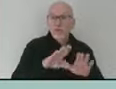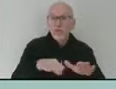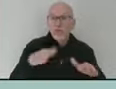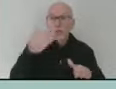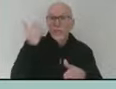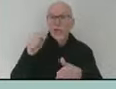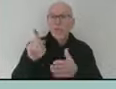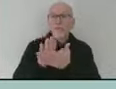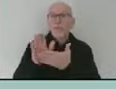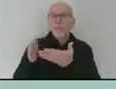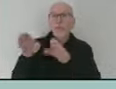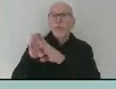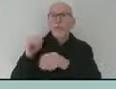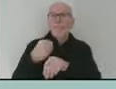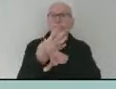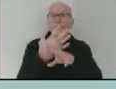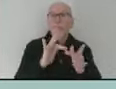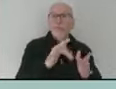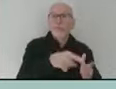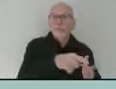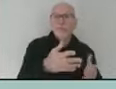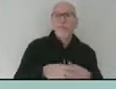learning. We've attempted to